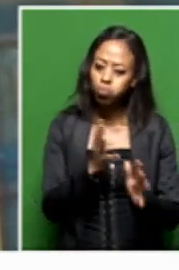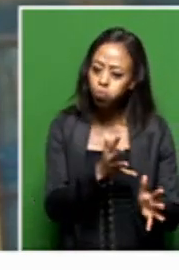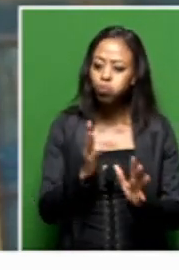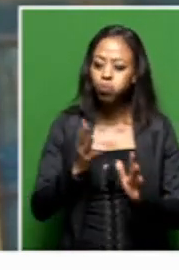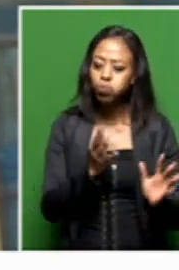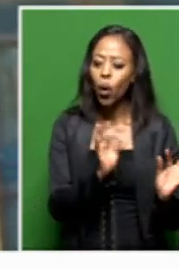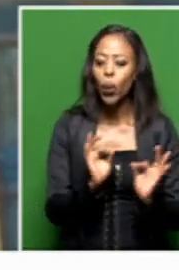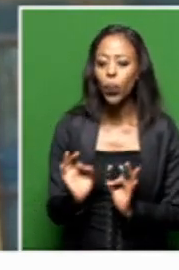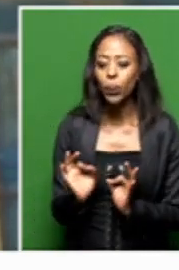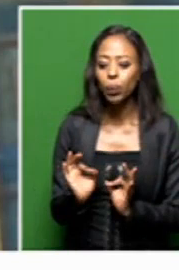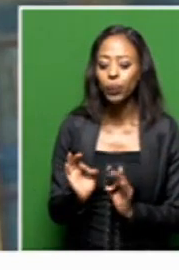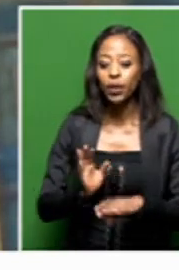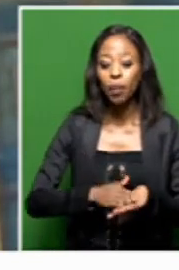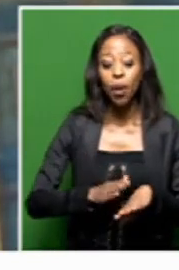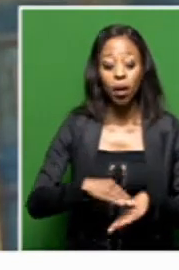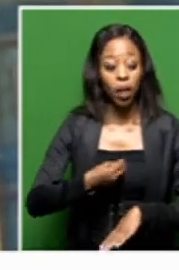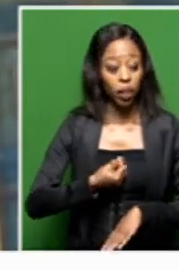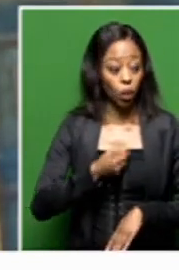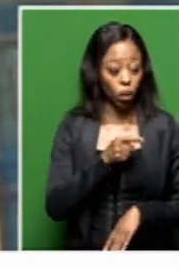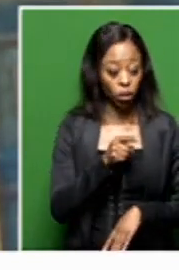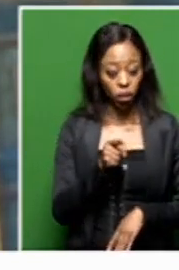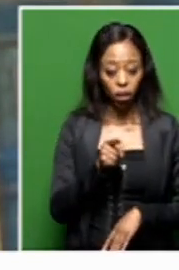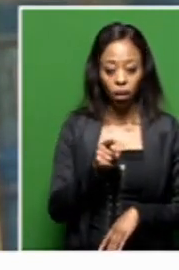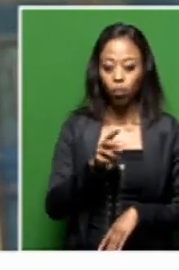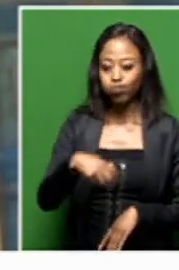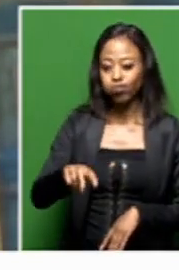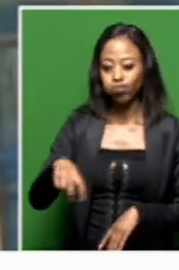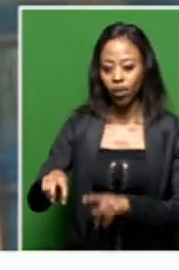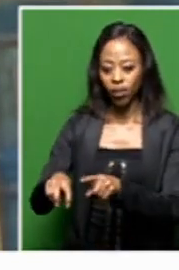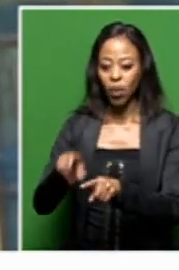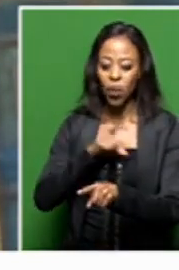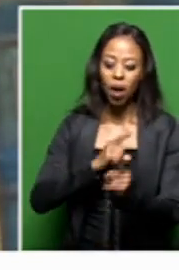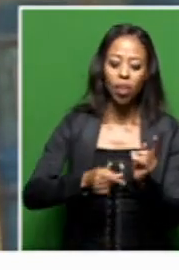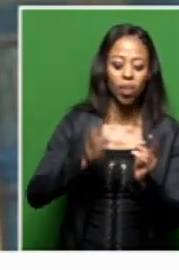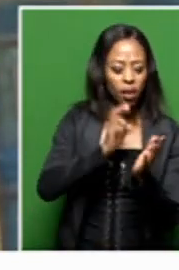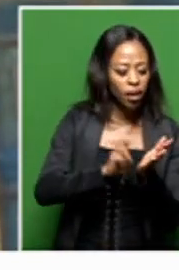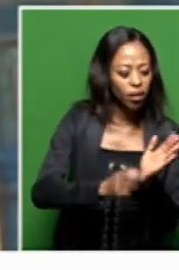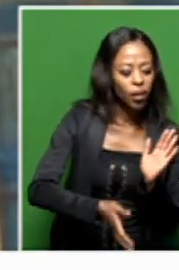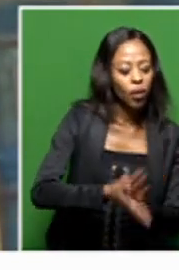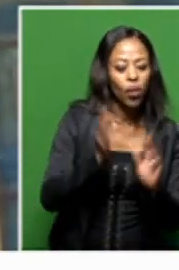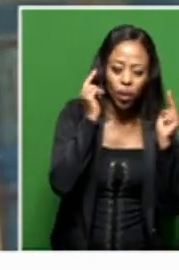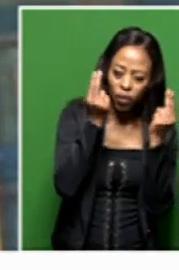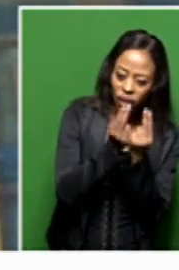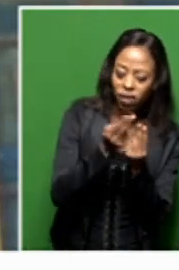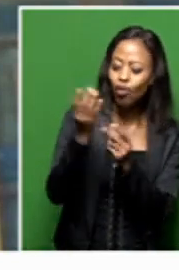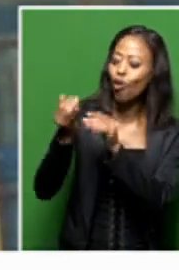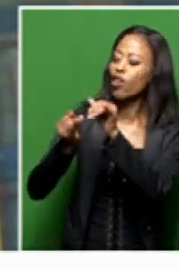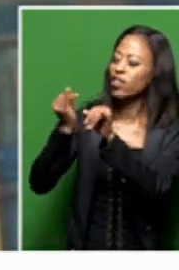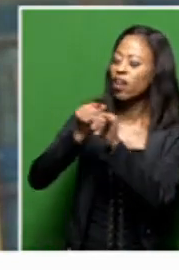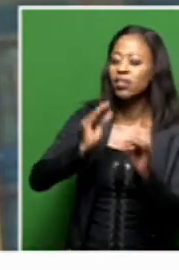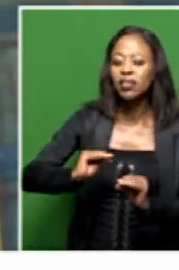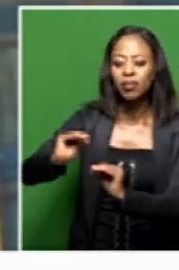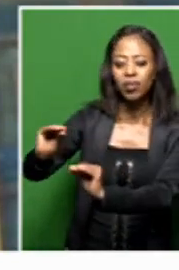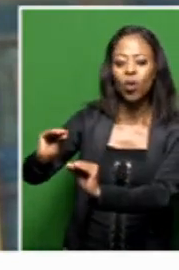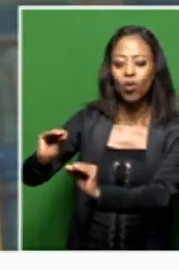is mostly adolescents who are traveling and who are going to universities and moving abroad and so on, who have come